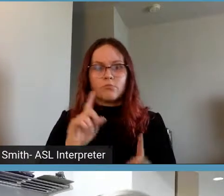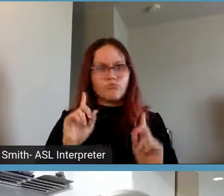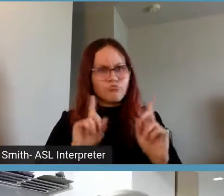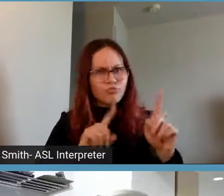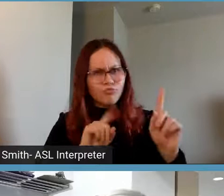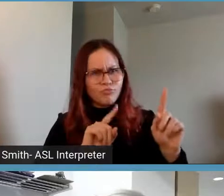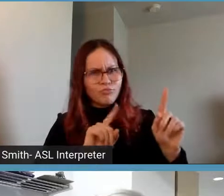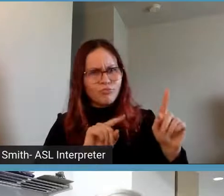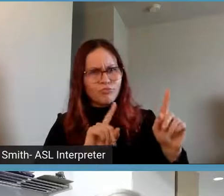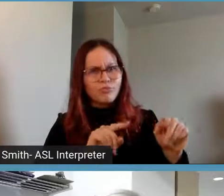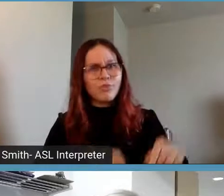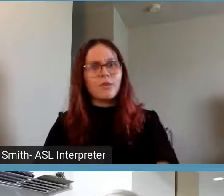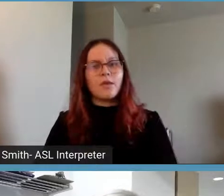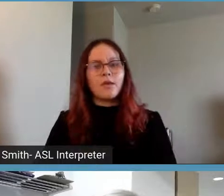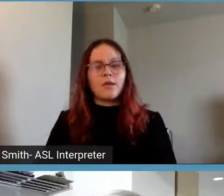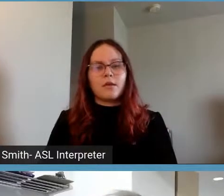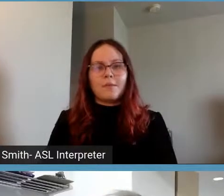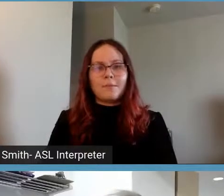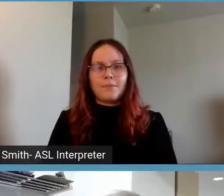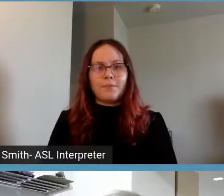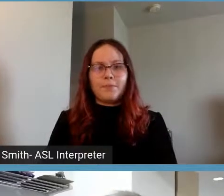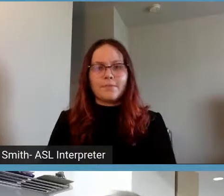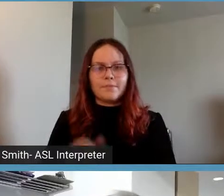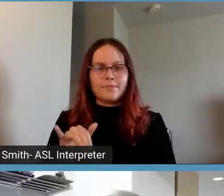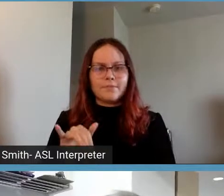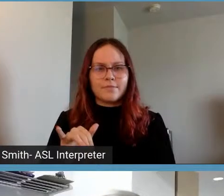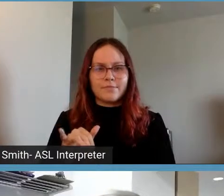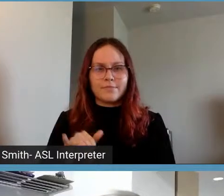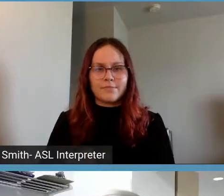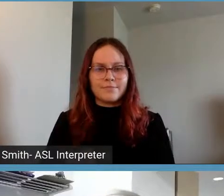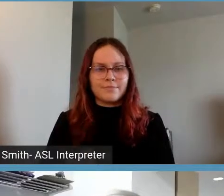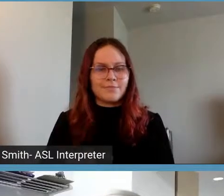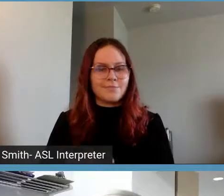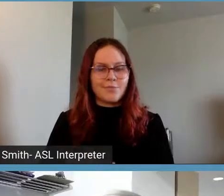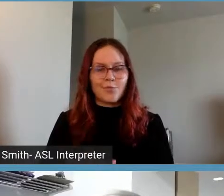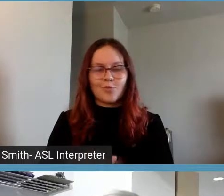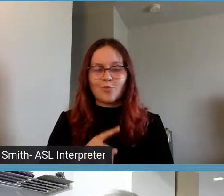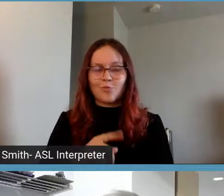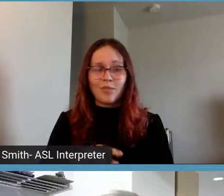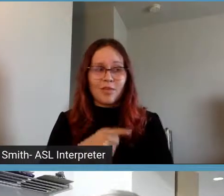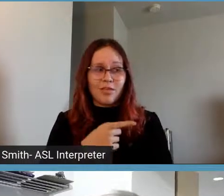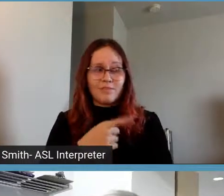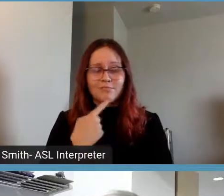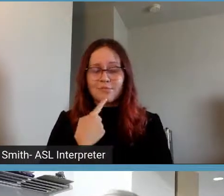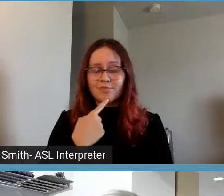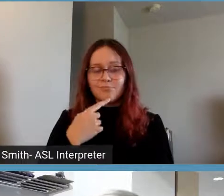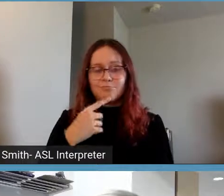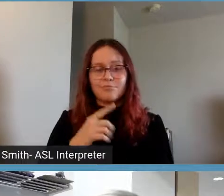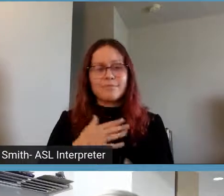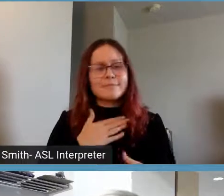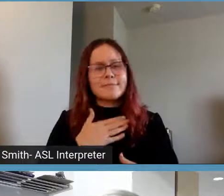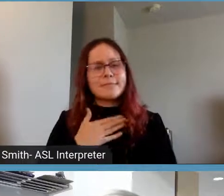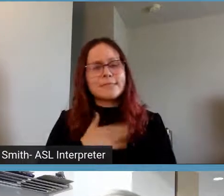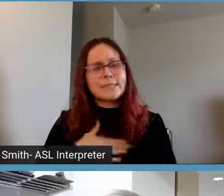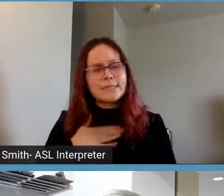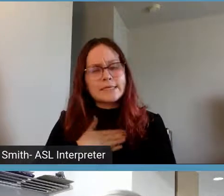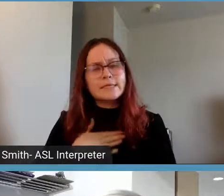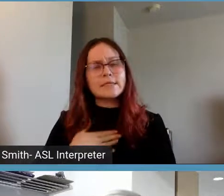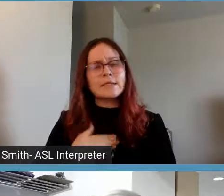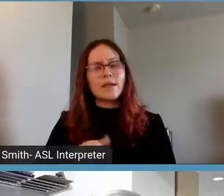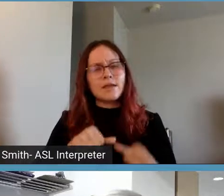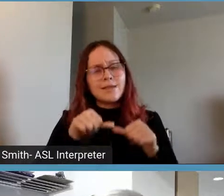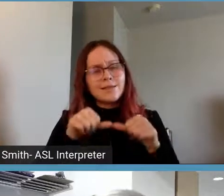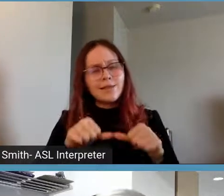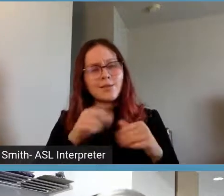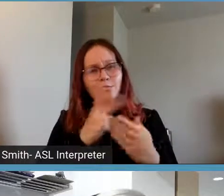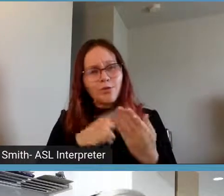everything we put on. And so they are saying, please keep offering these programs. We really enjoy them. We love the